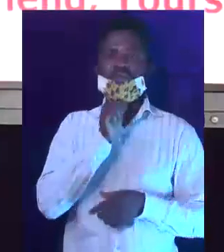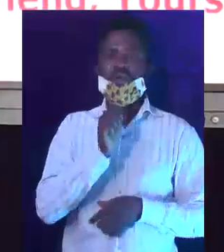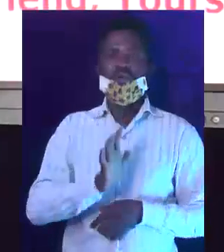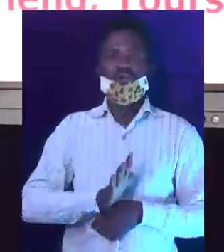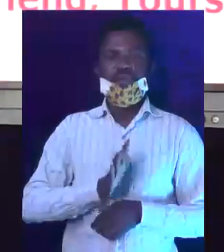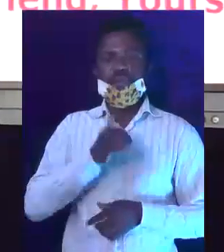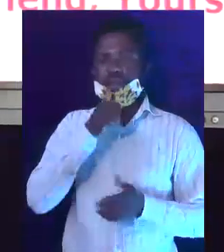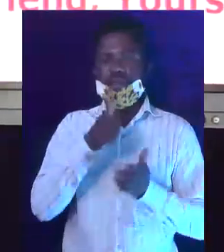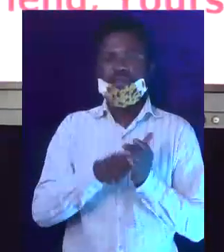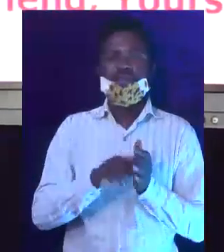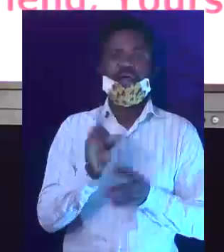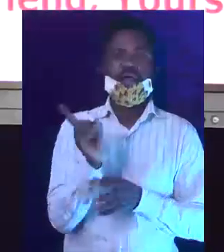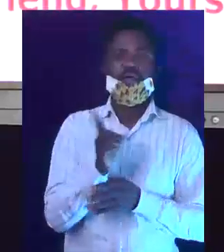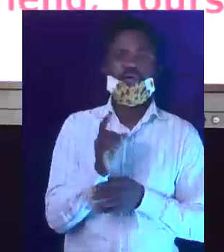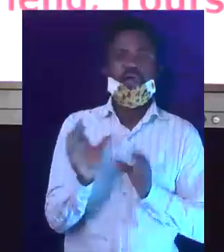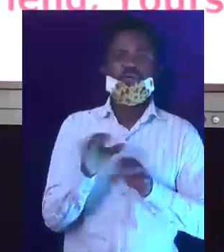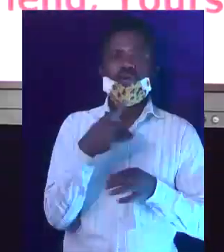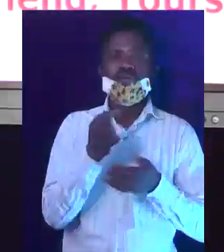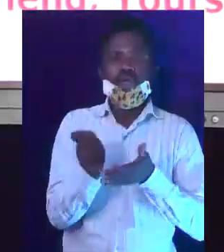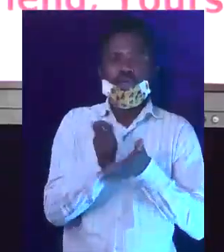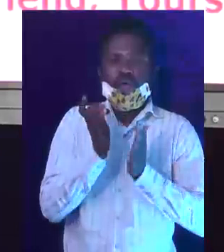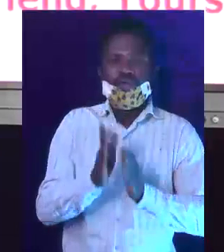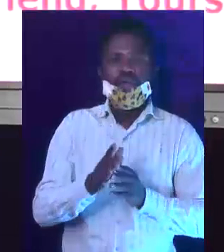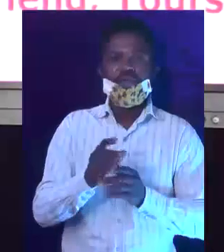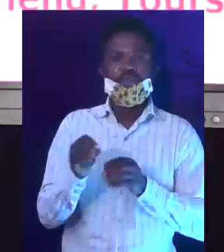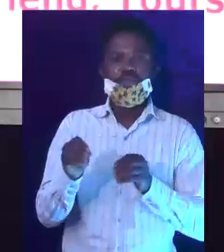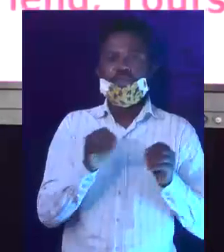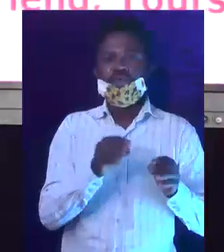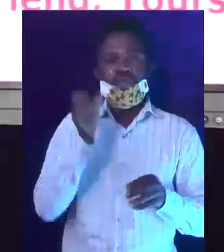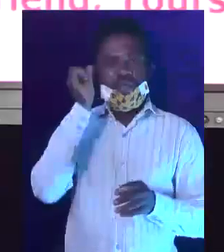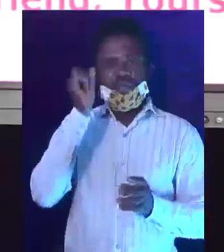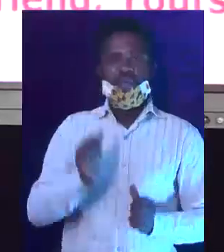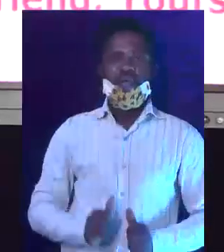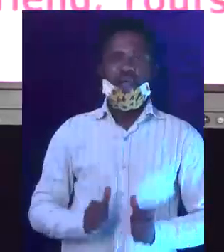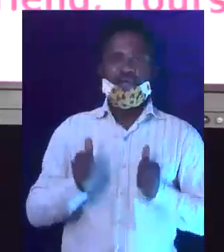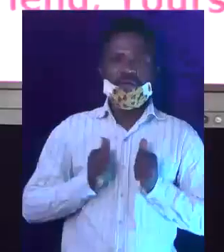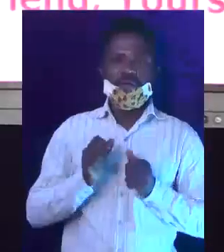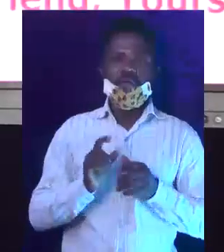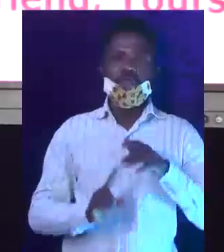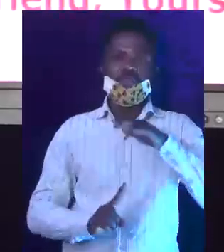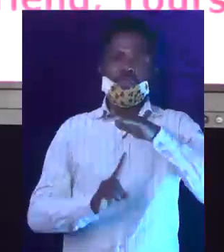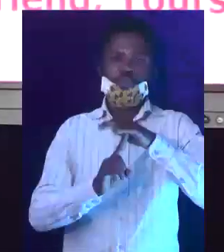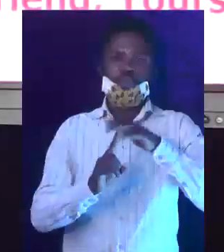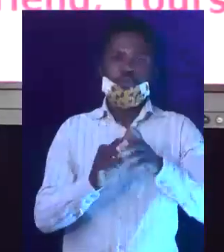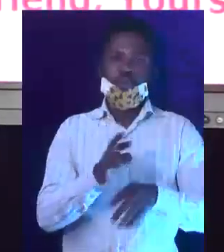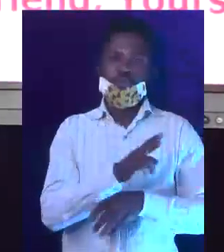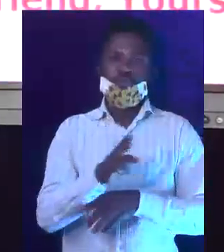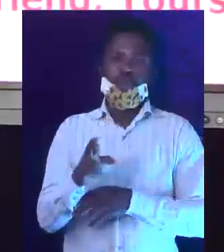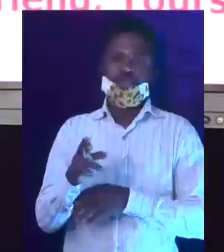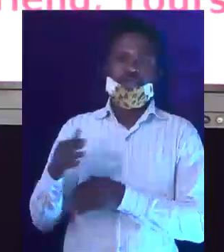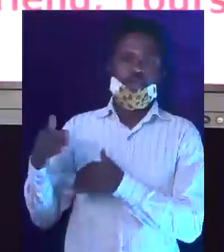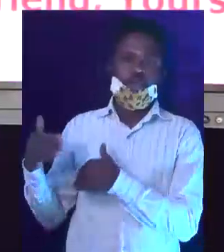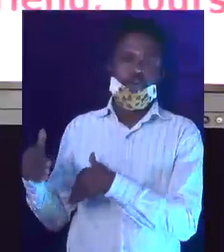In informal letter, where does the writer write his address? In the top right